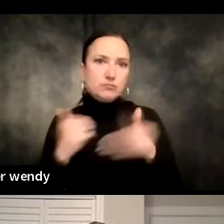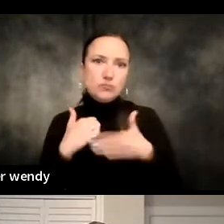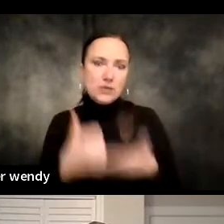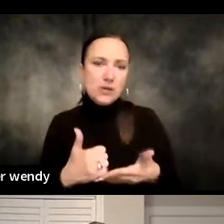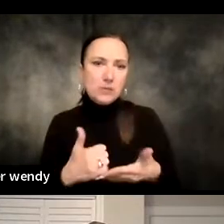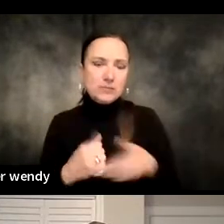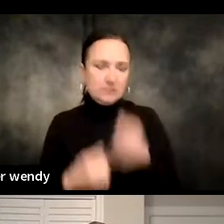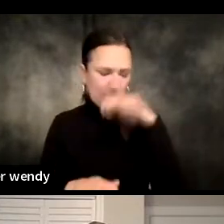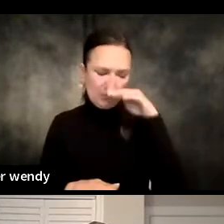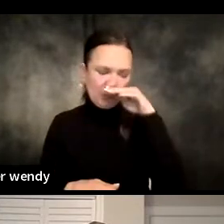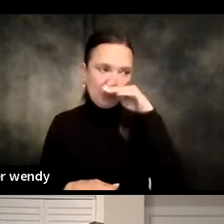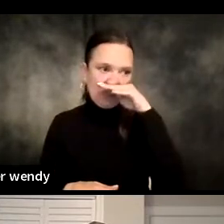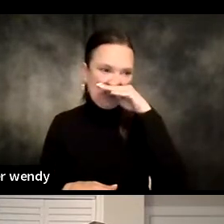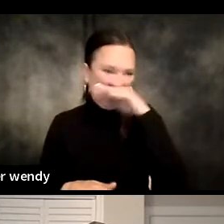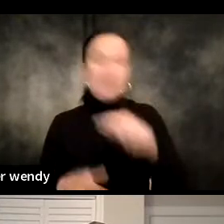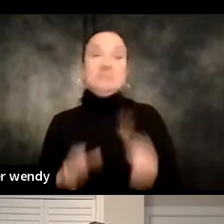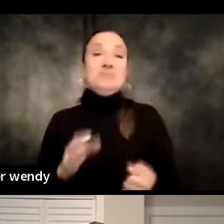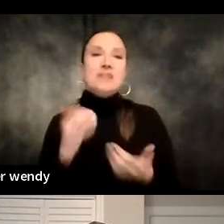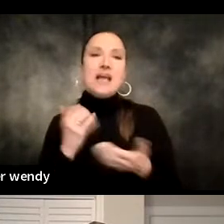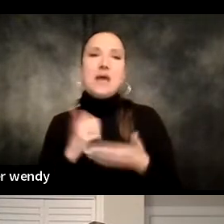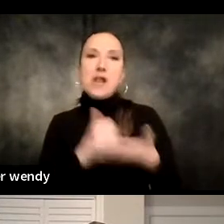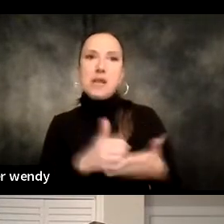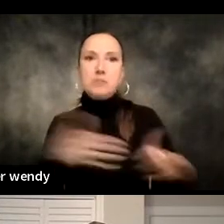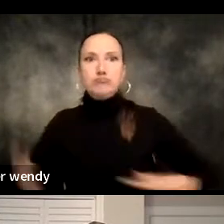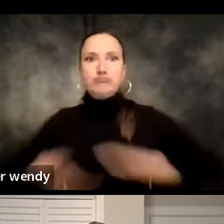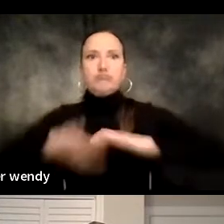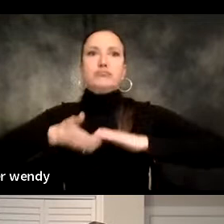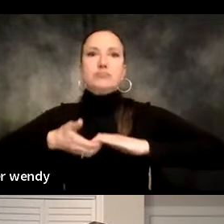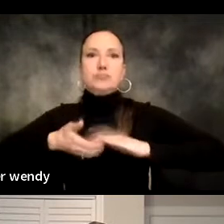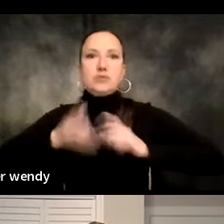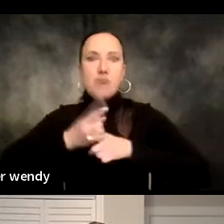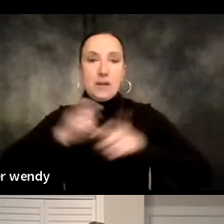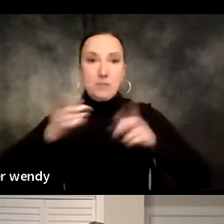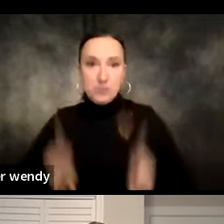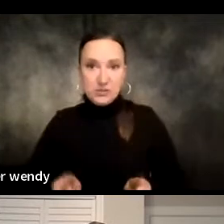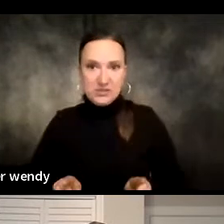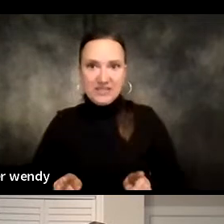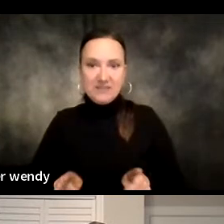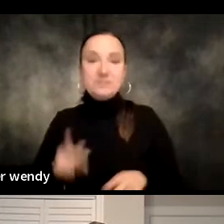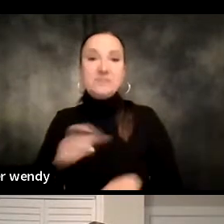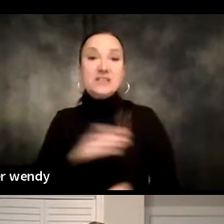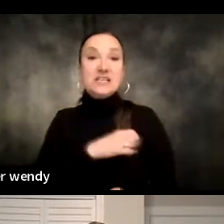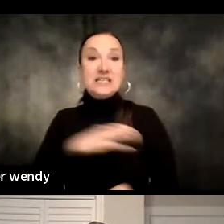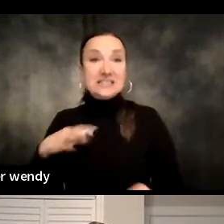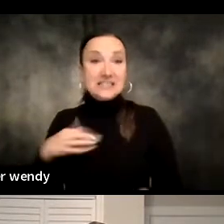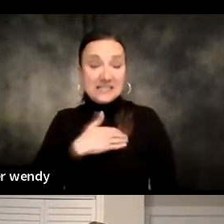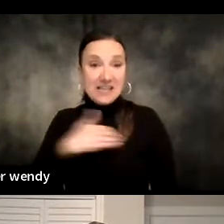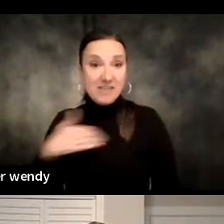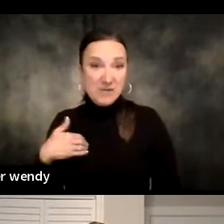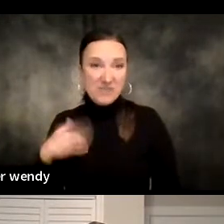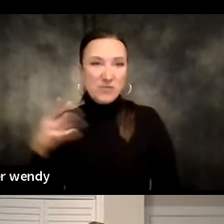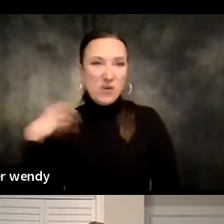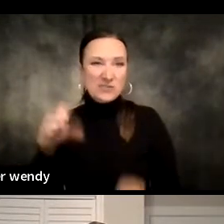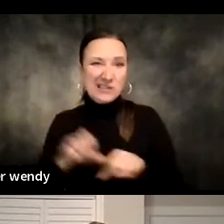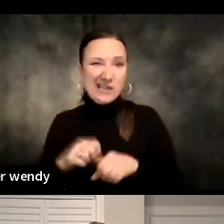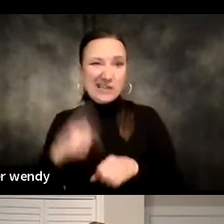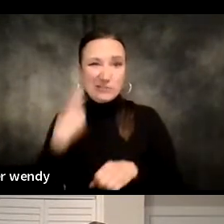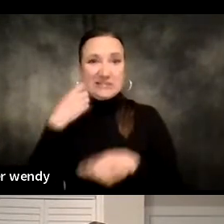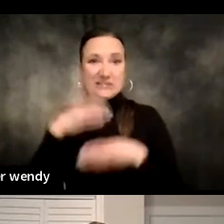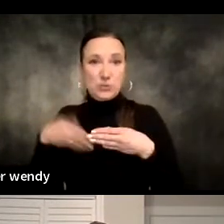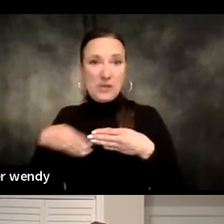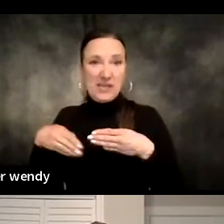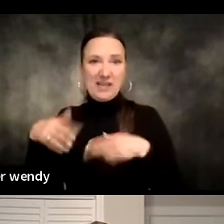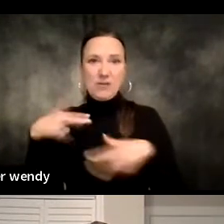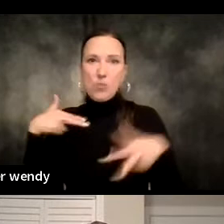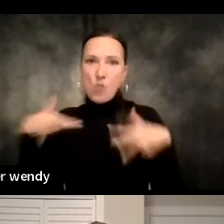you get in touch with the right folks. I have seen a number of staff members from Washington Gas out in the neighborhood this weekend. So they are